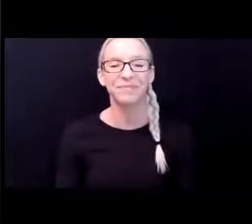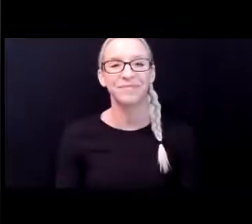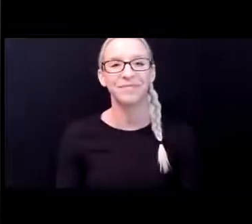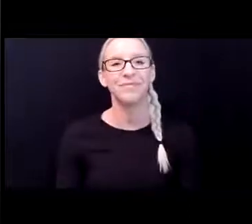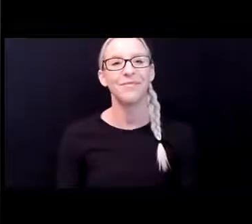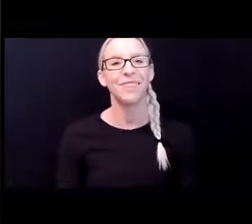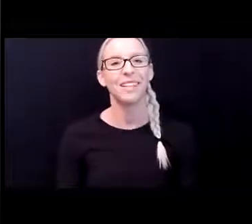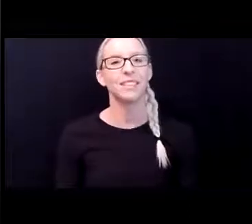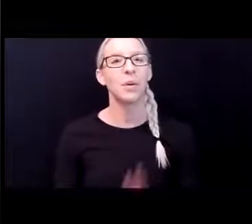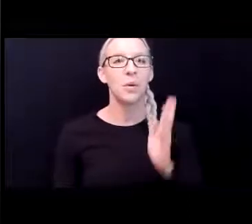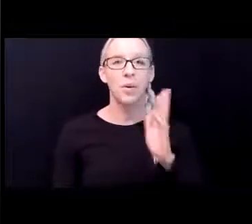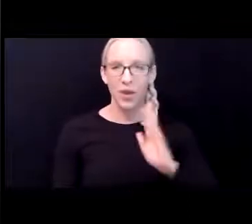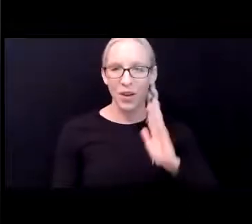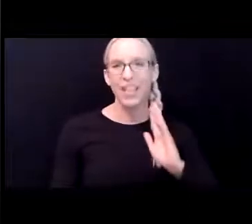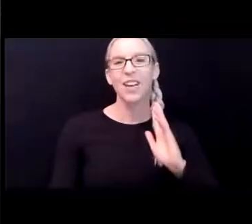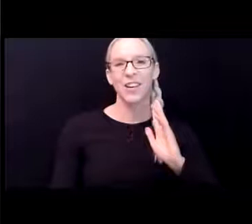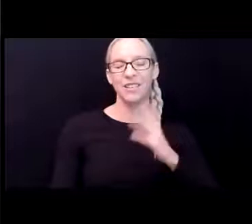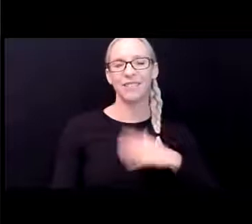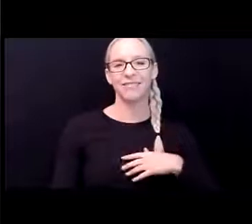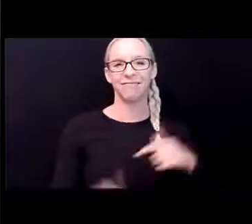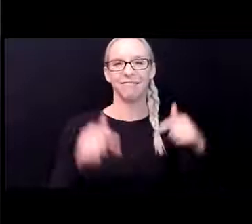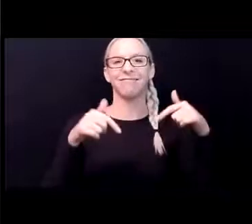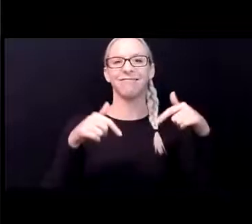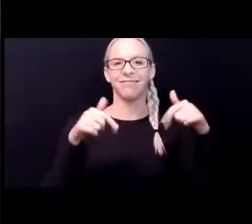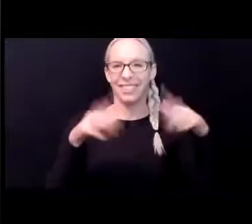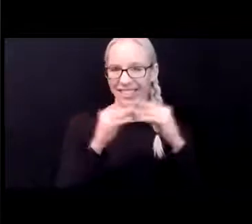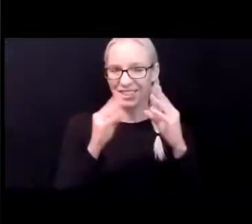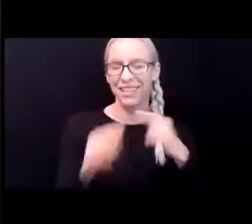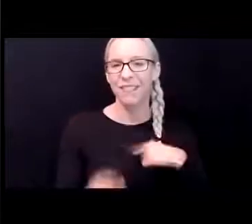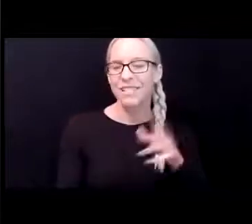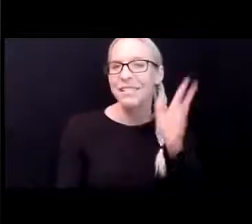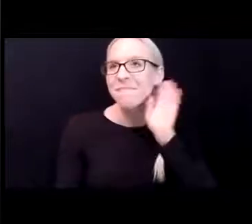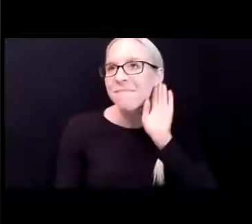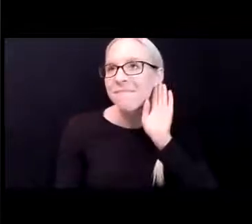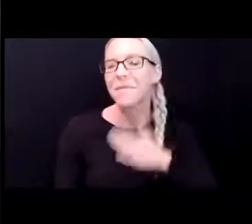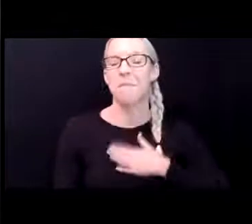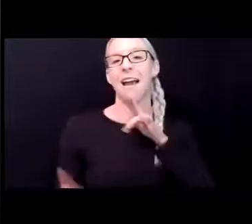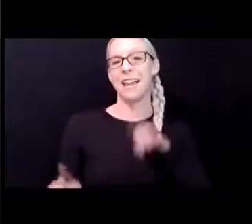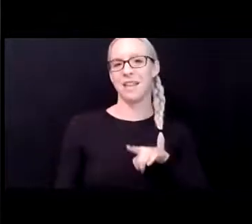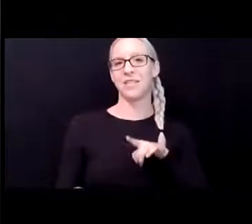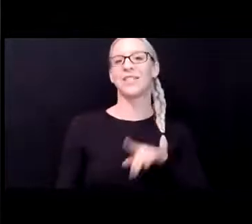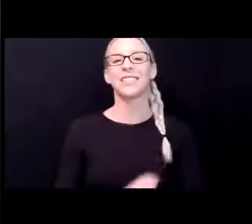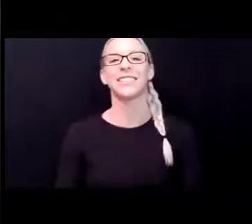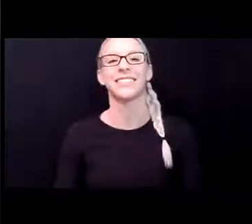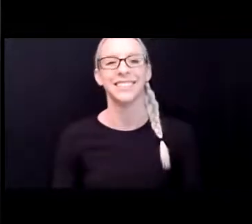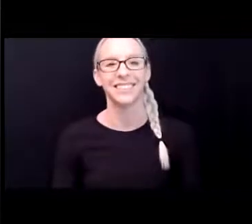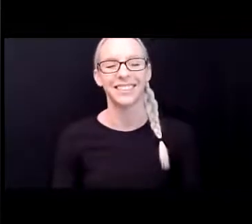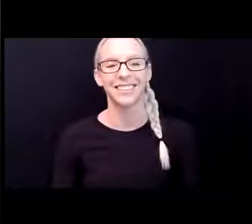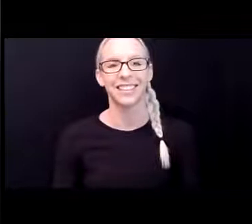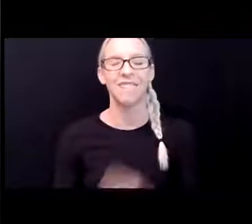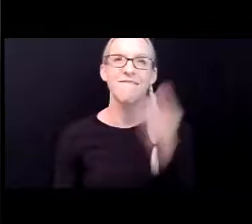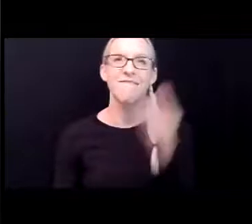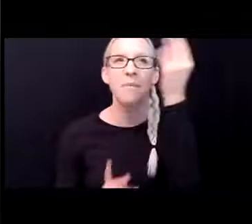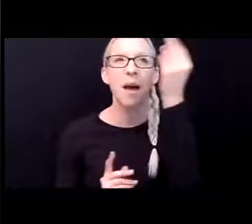I was thinking about my answers to a couple of those questions. And I know I was right